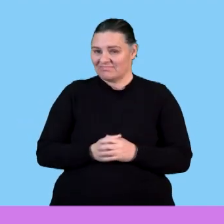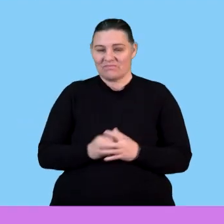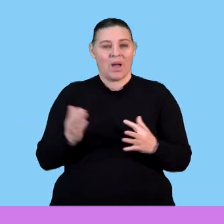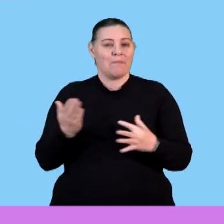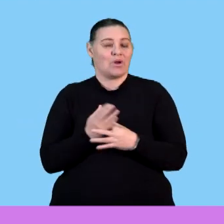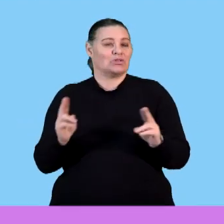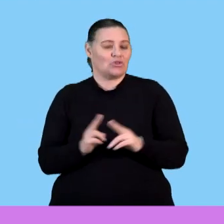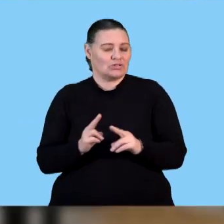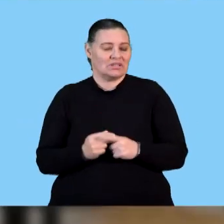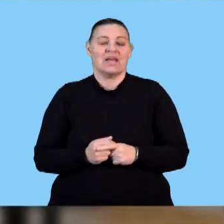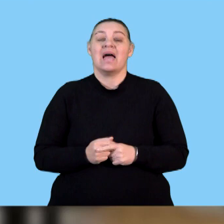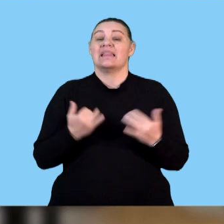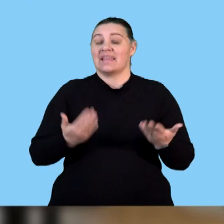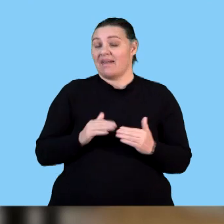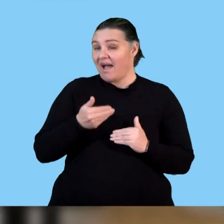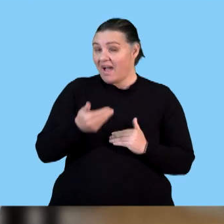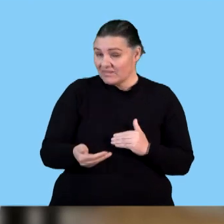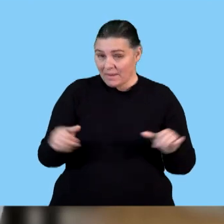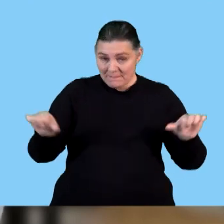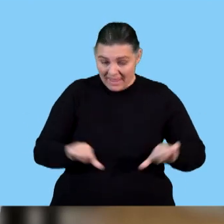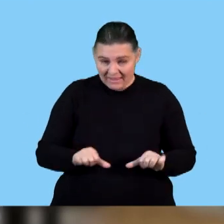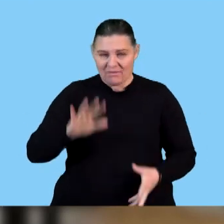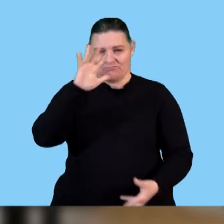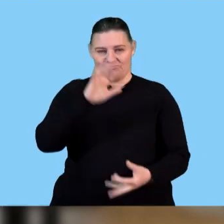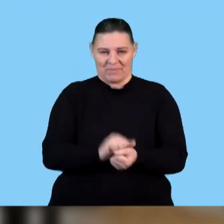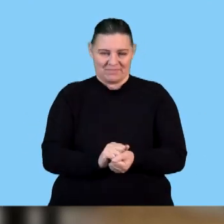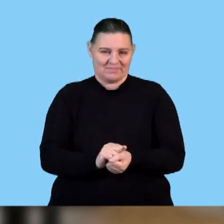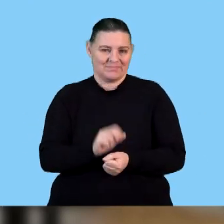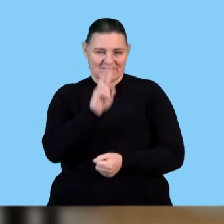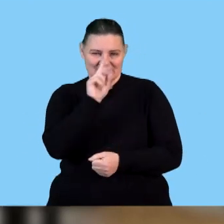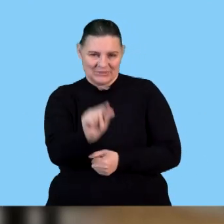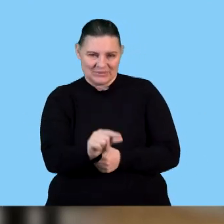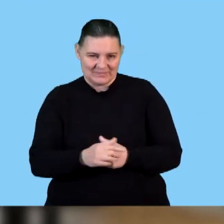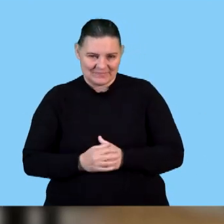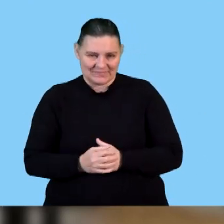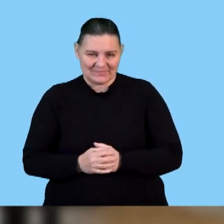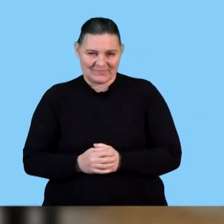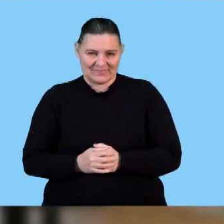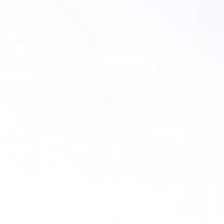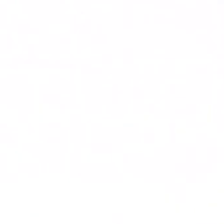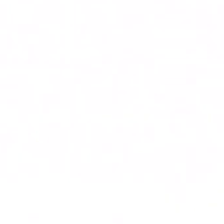Let's take another short break. I think we all deserve one. And when we get back, I'll wrap things up. See you soon.